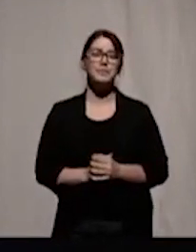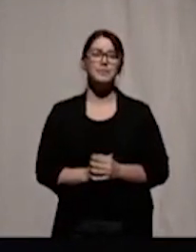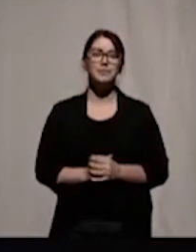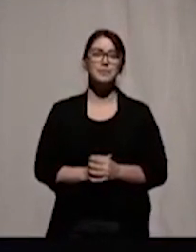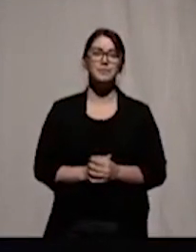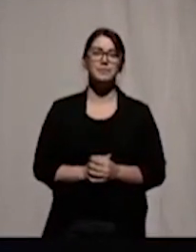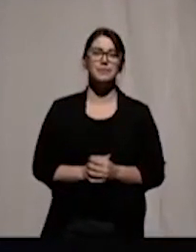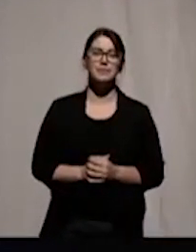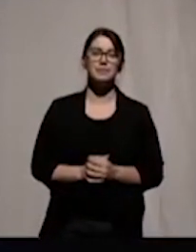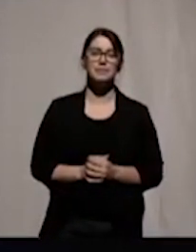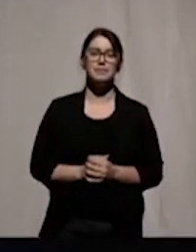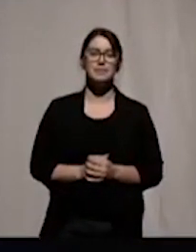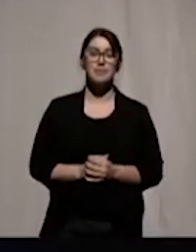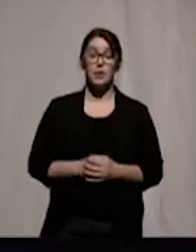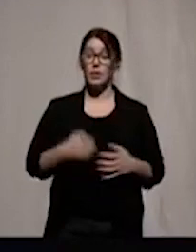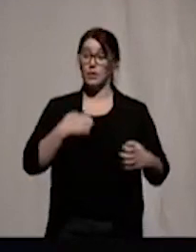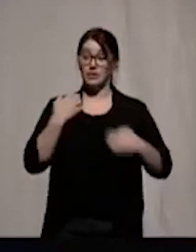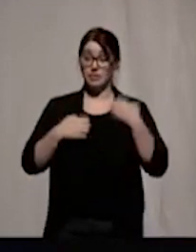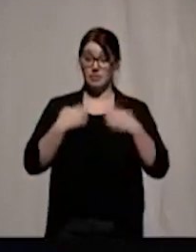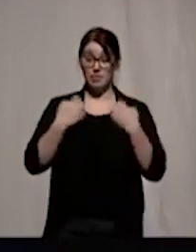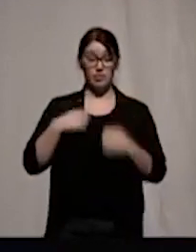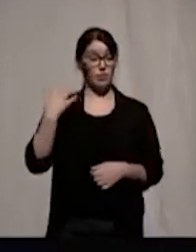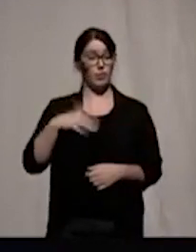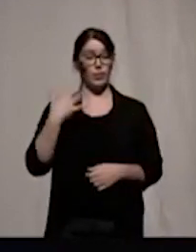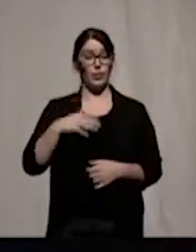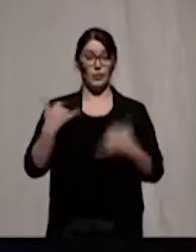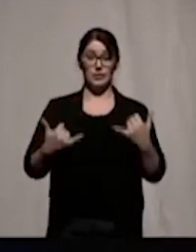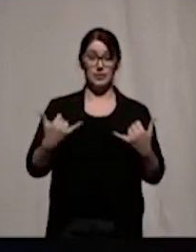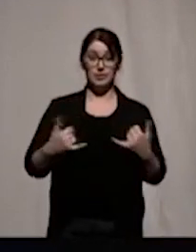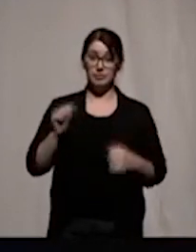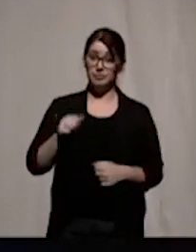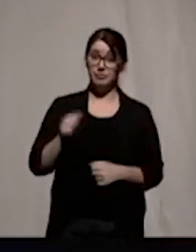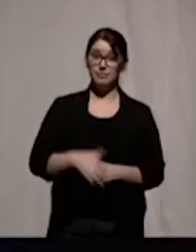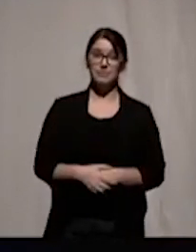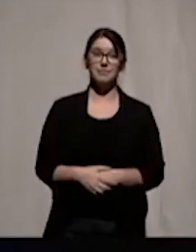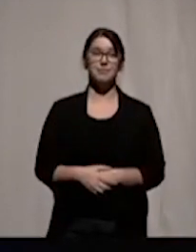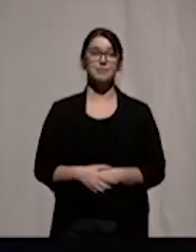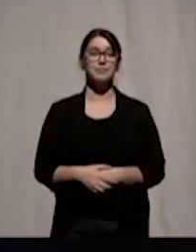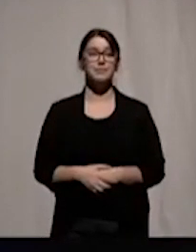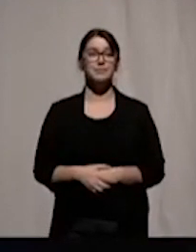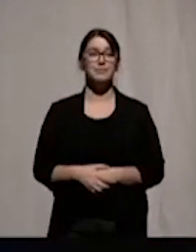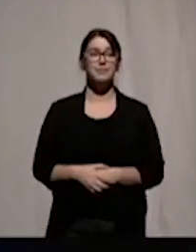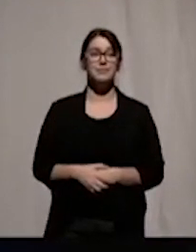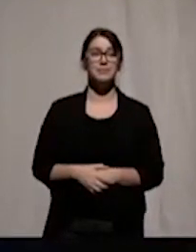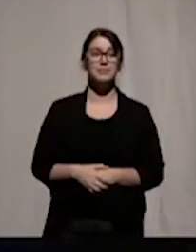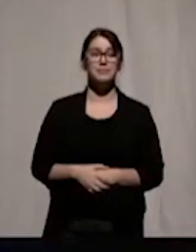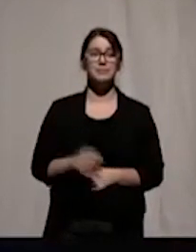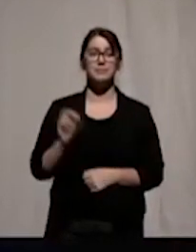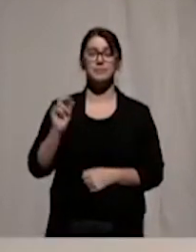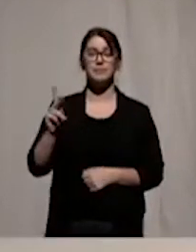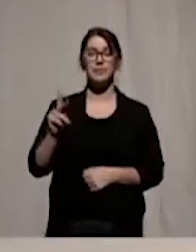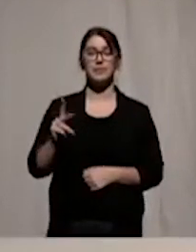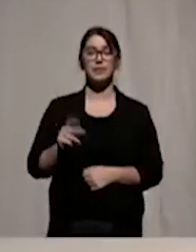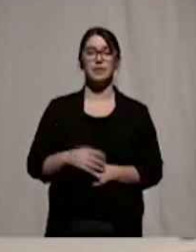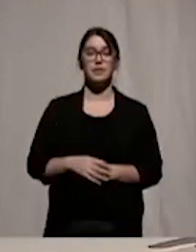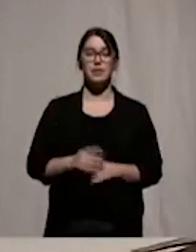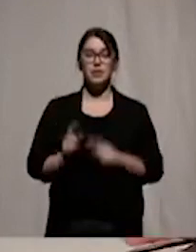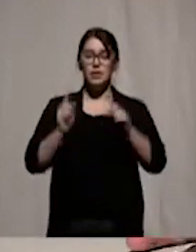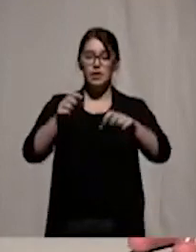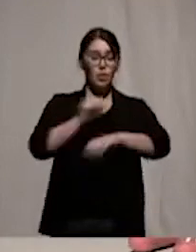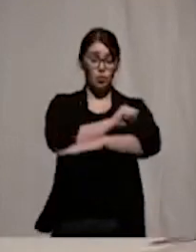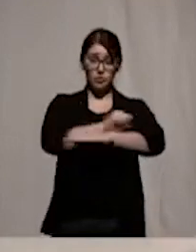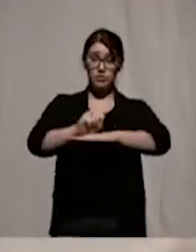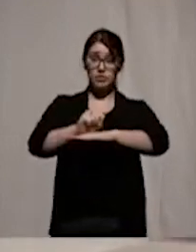and this is pretty emotional. Yeah, so I wrote, all right, Tennessee, so you're about to go on stage, and you're really excited, but just don't be